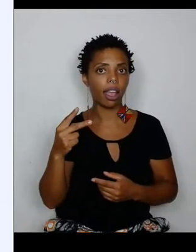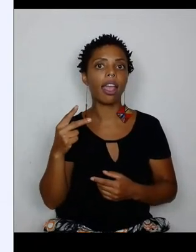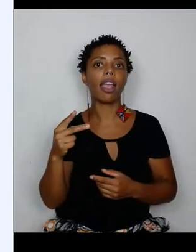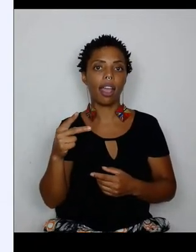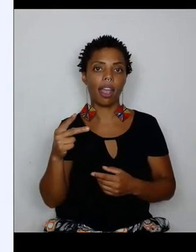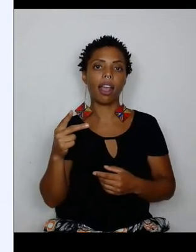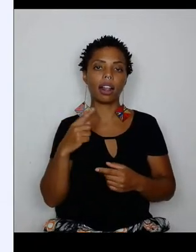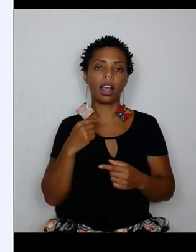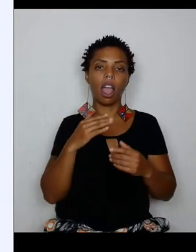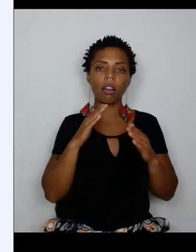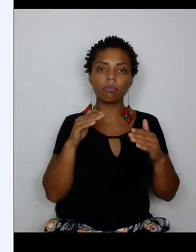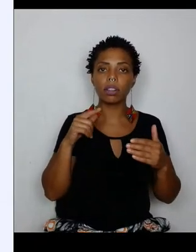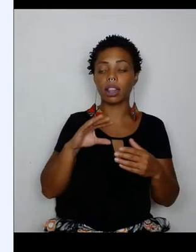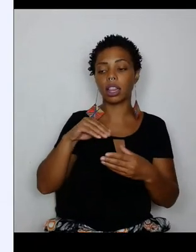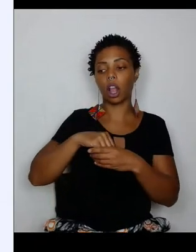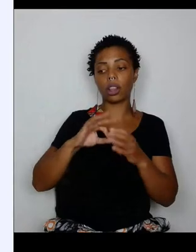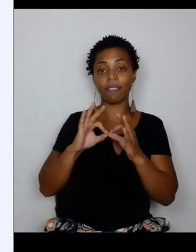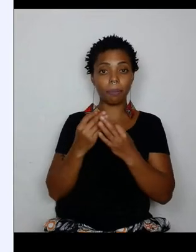excuse me